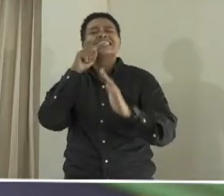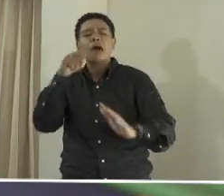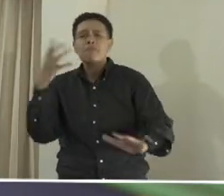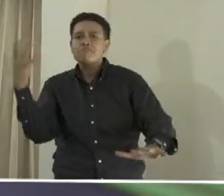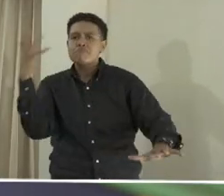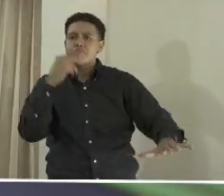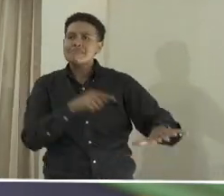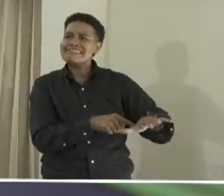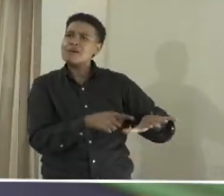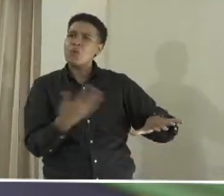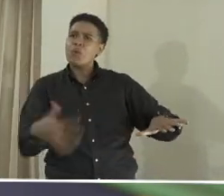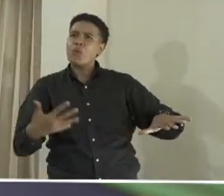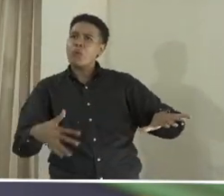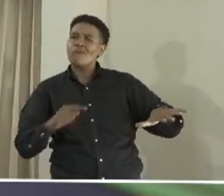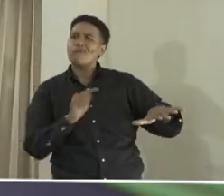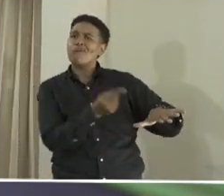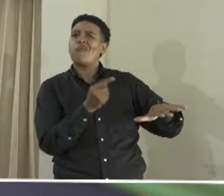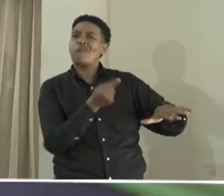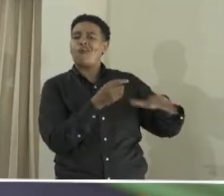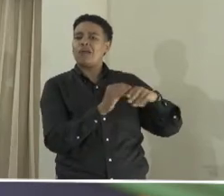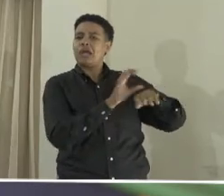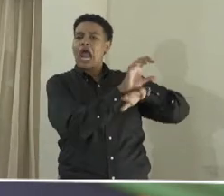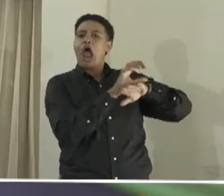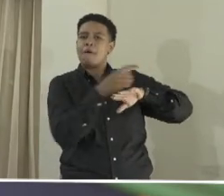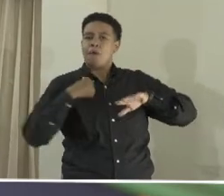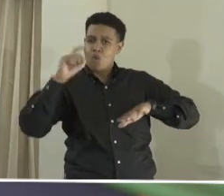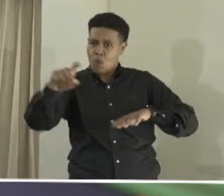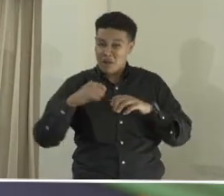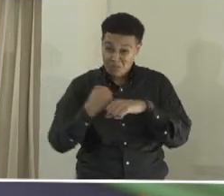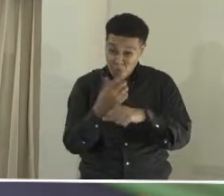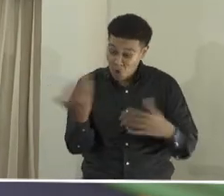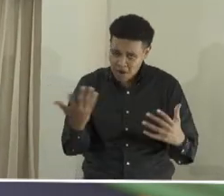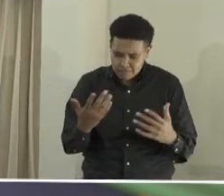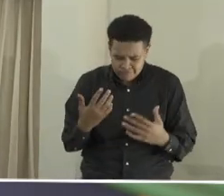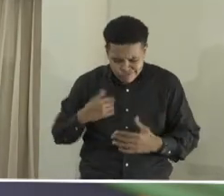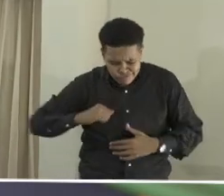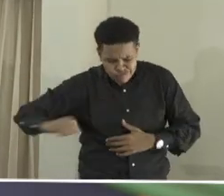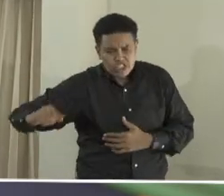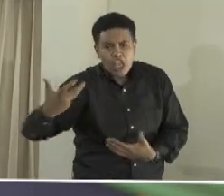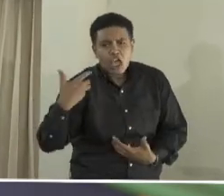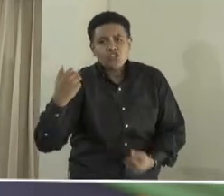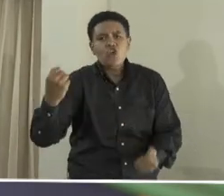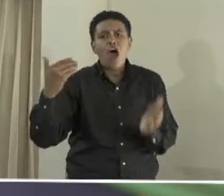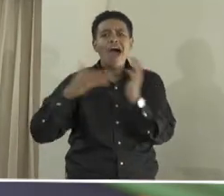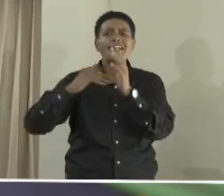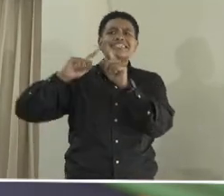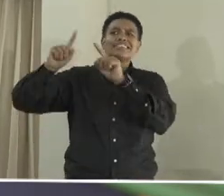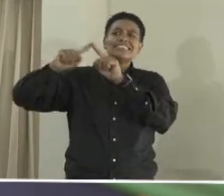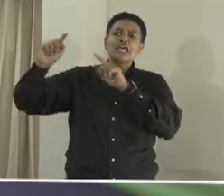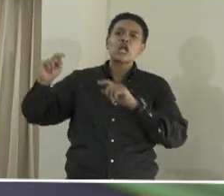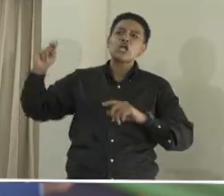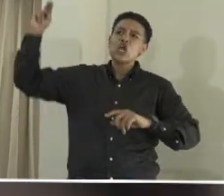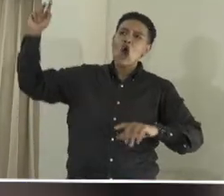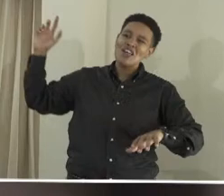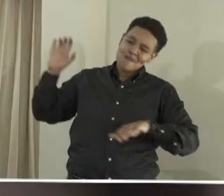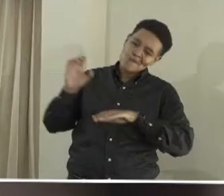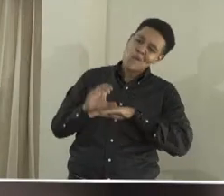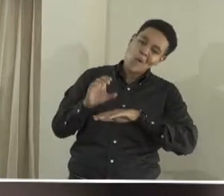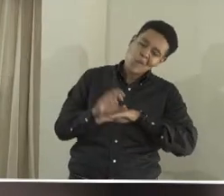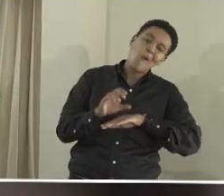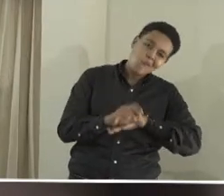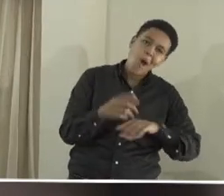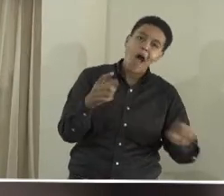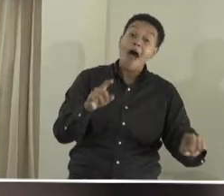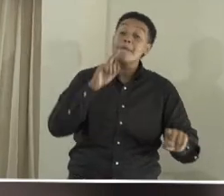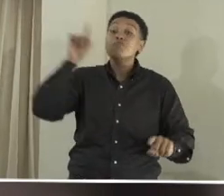the Caribbean. We must remain resilient and strong against the forces from the north, against the